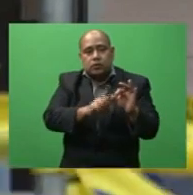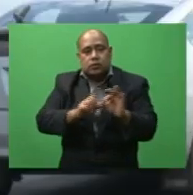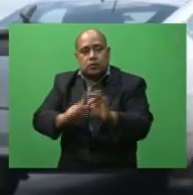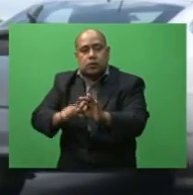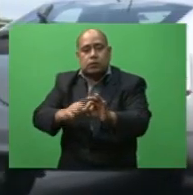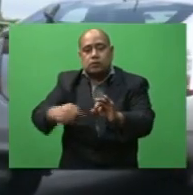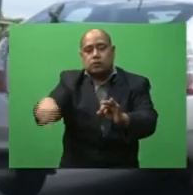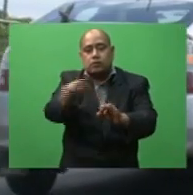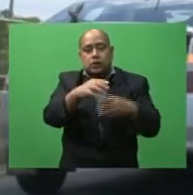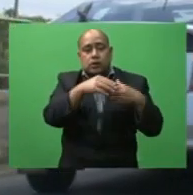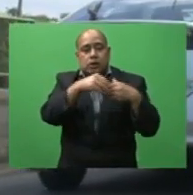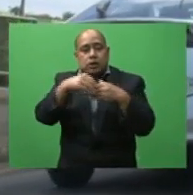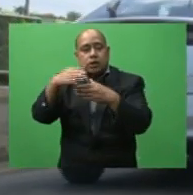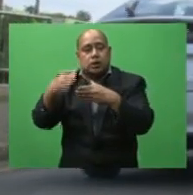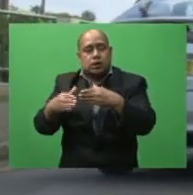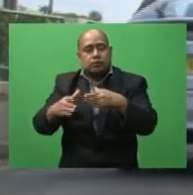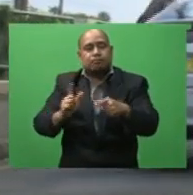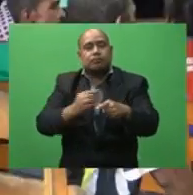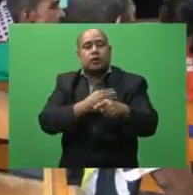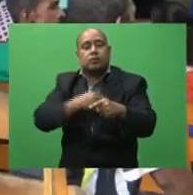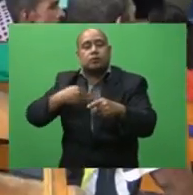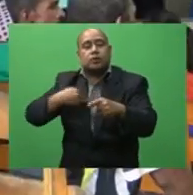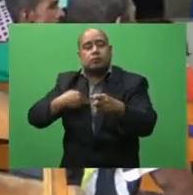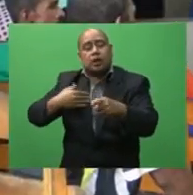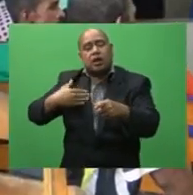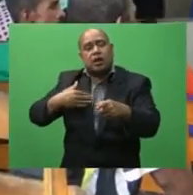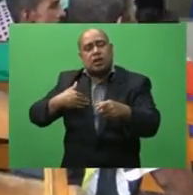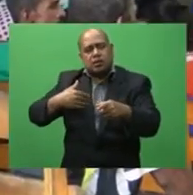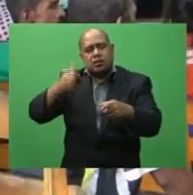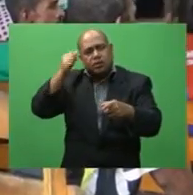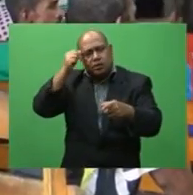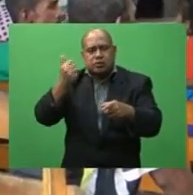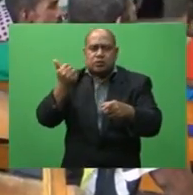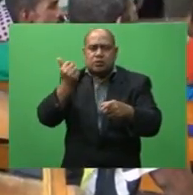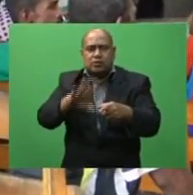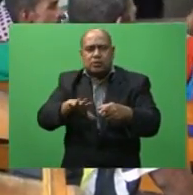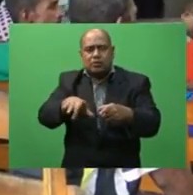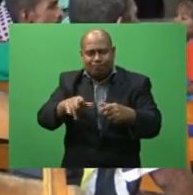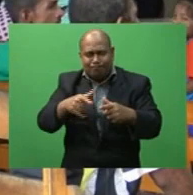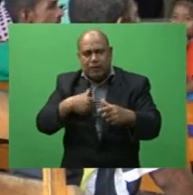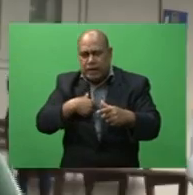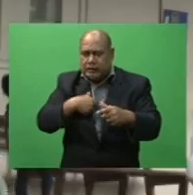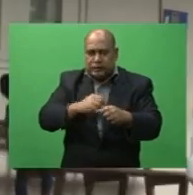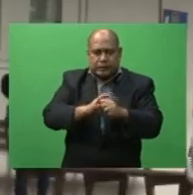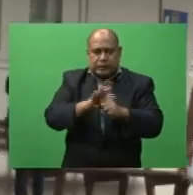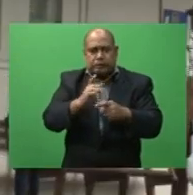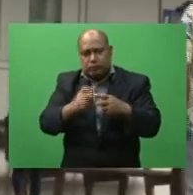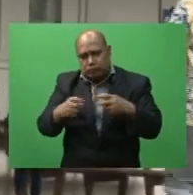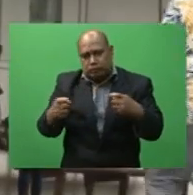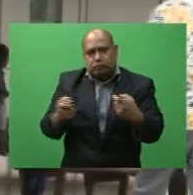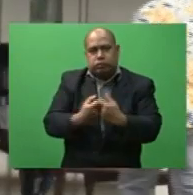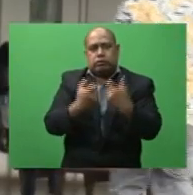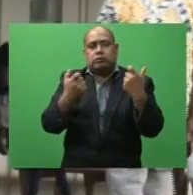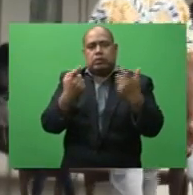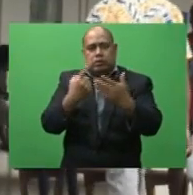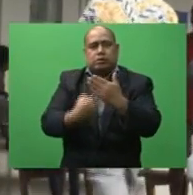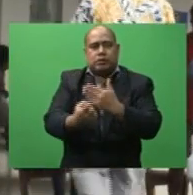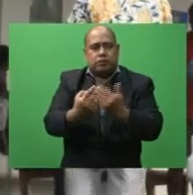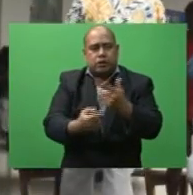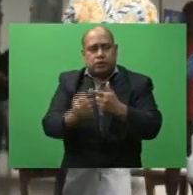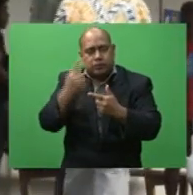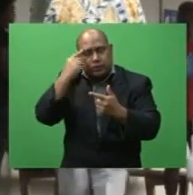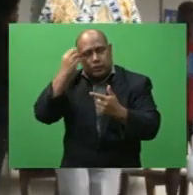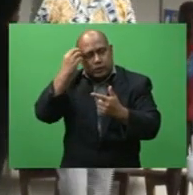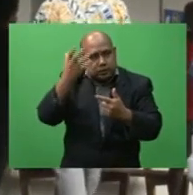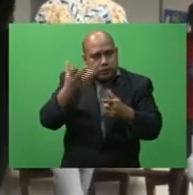on the ministry as they are already facing challenges amidst the COVID-19 pandemic. The motion was defeated. Pranita